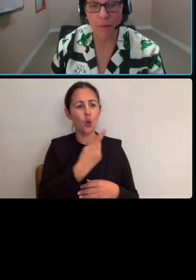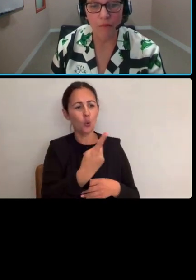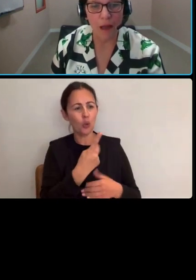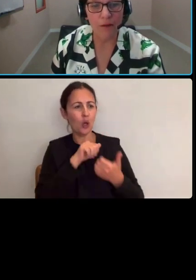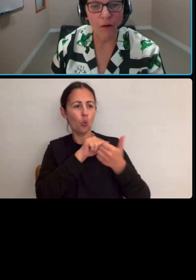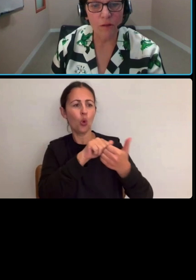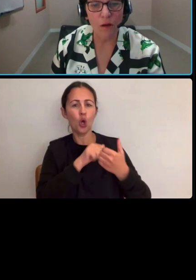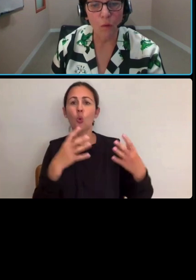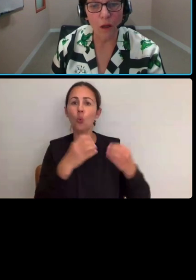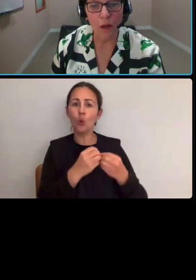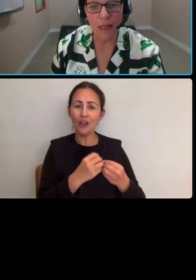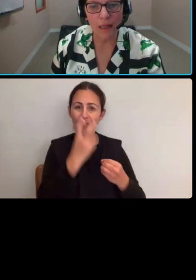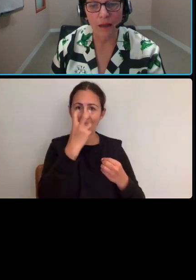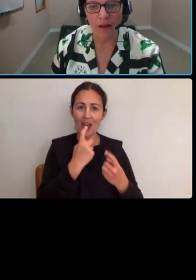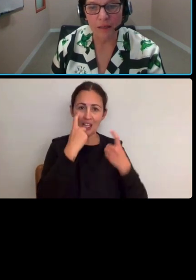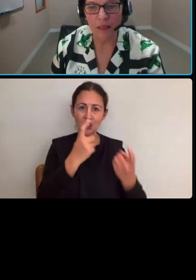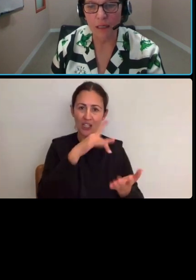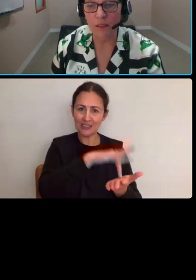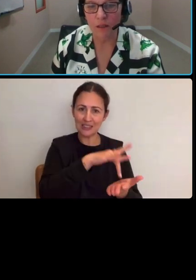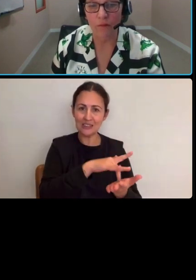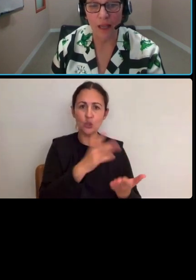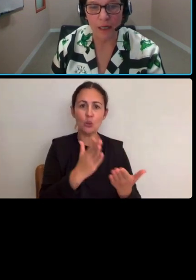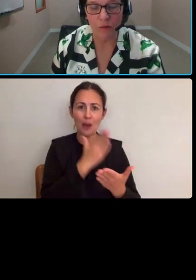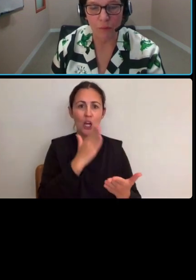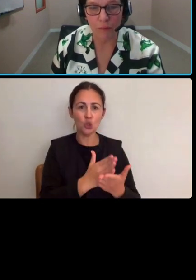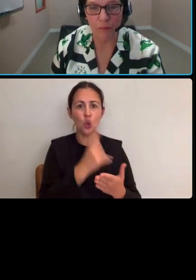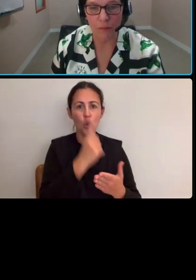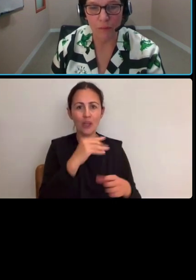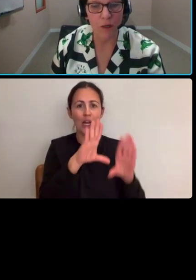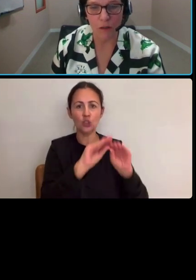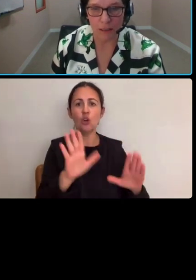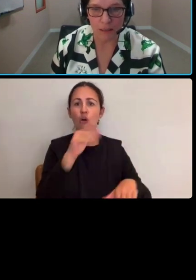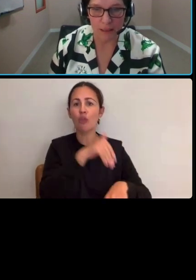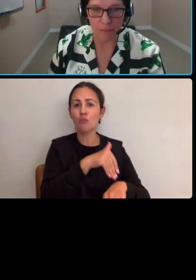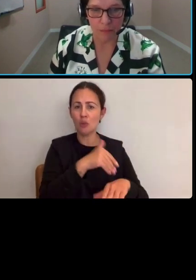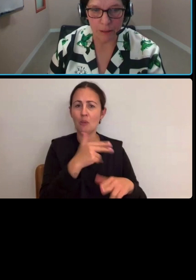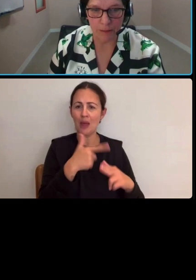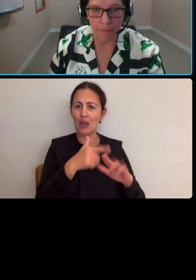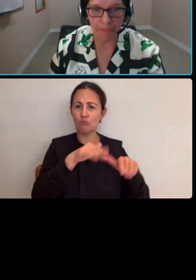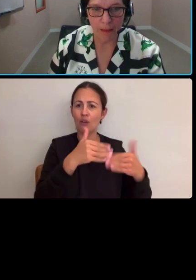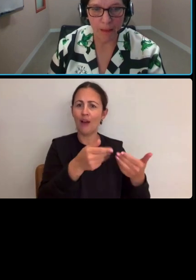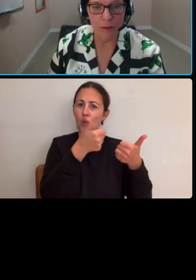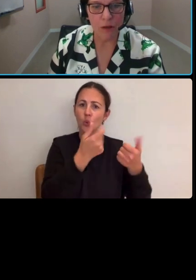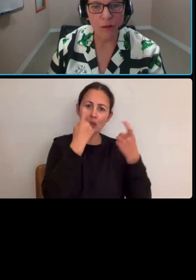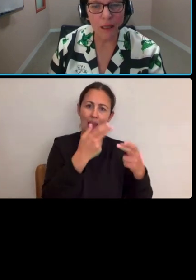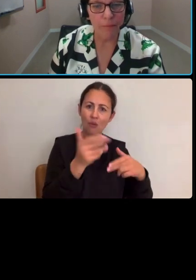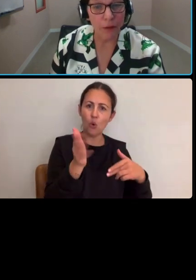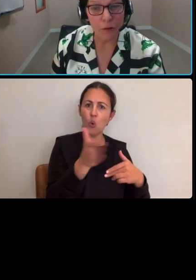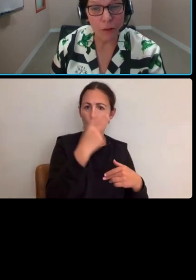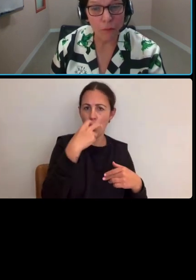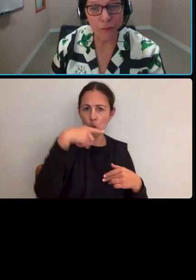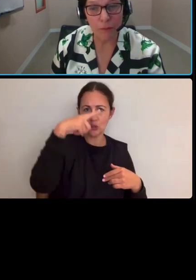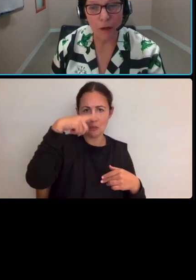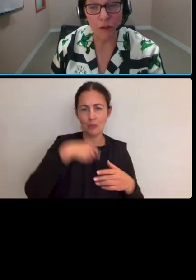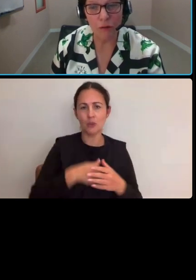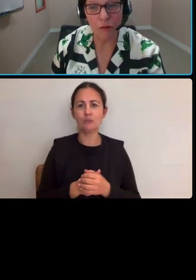rules, but rather focus on working together effectively to solve the actual problems, not just their symptoms. But don't think that